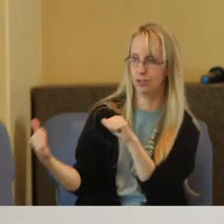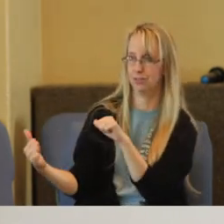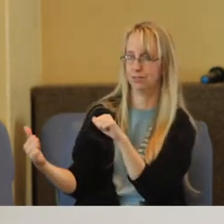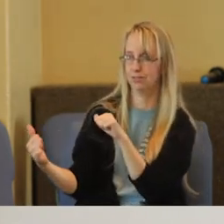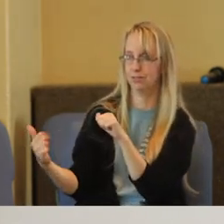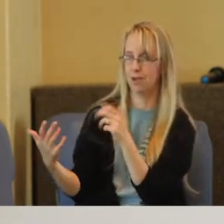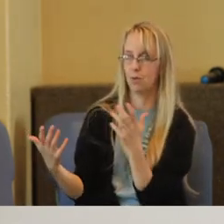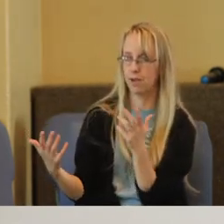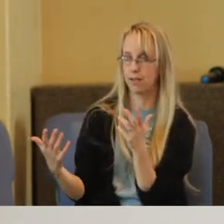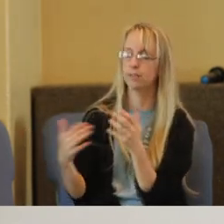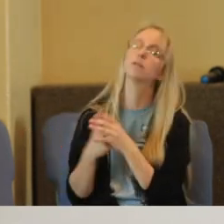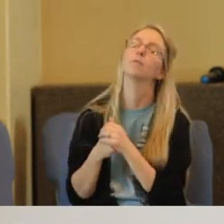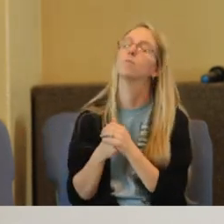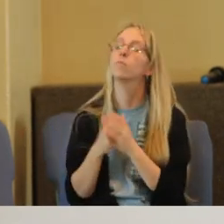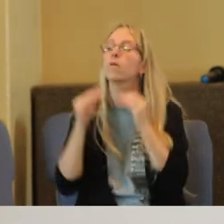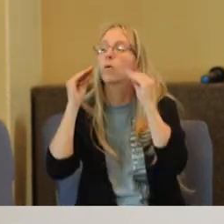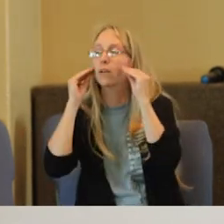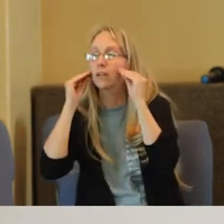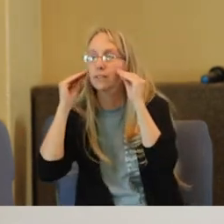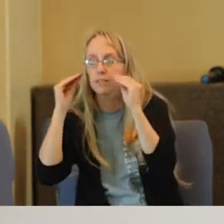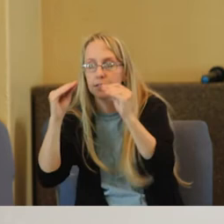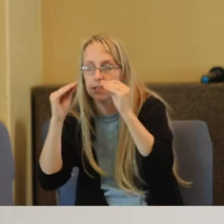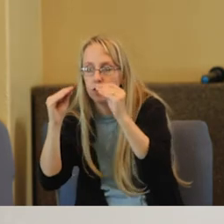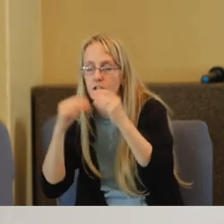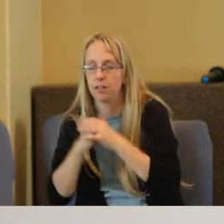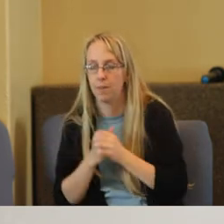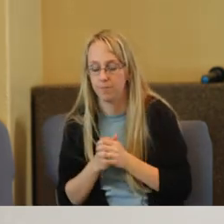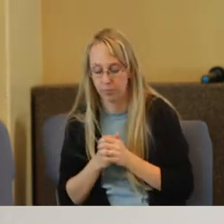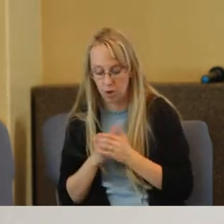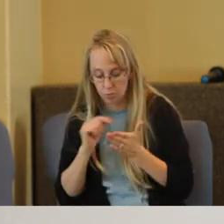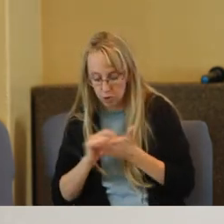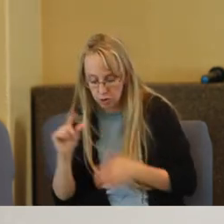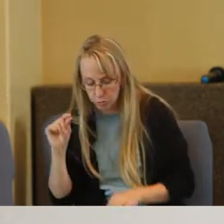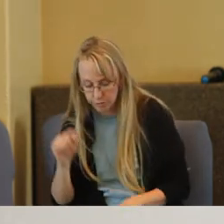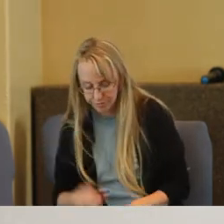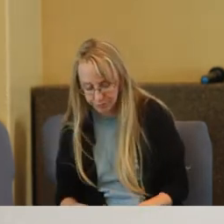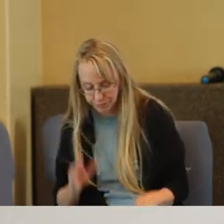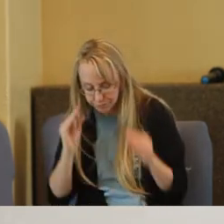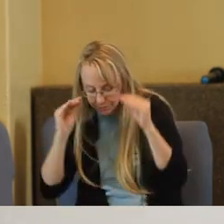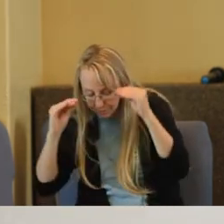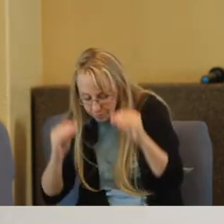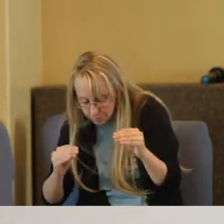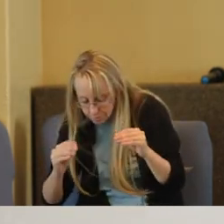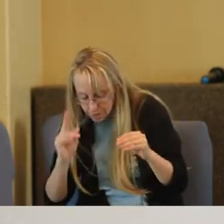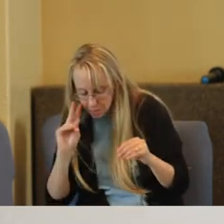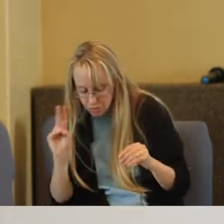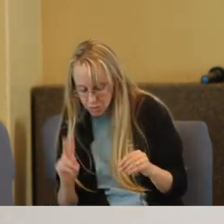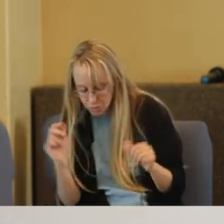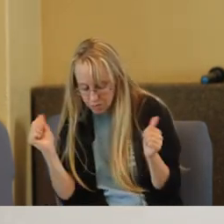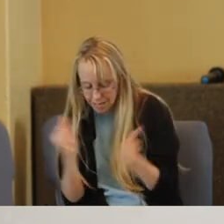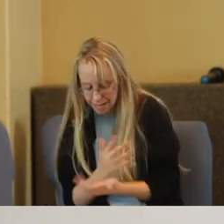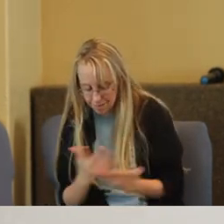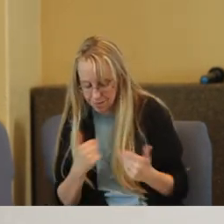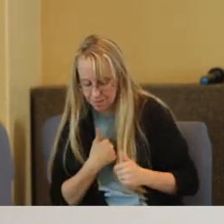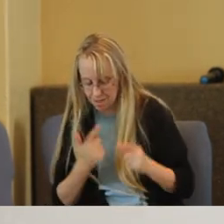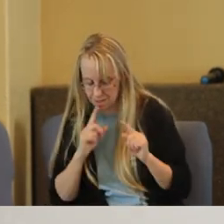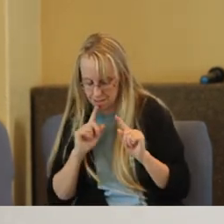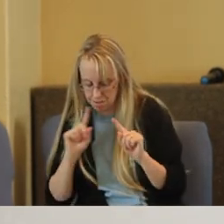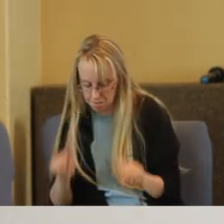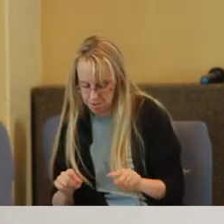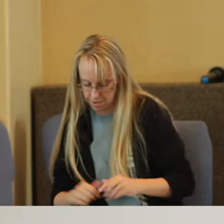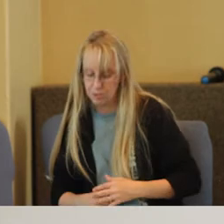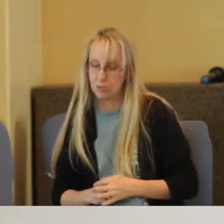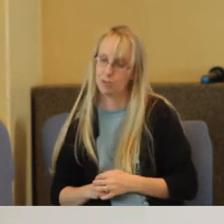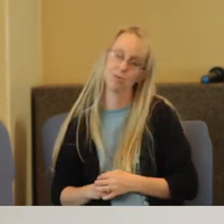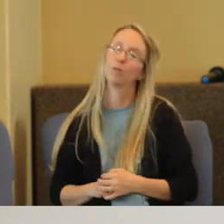Teaching them. Verse 20, teaching them to observe all that I have commanded you. This one